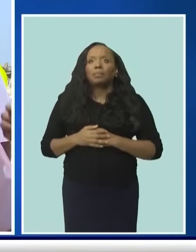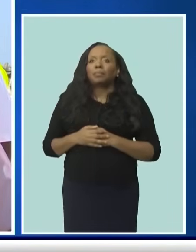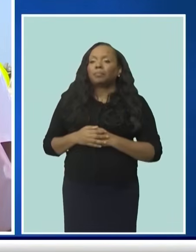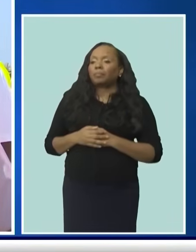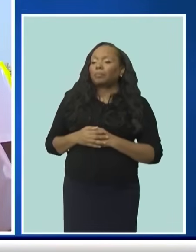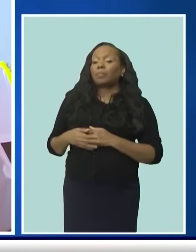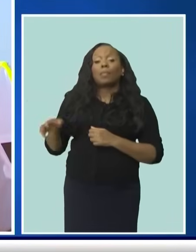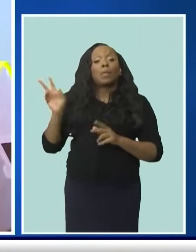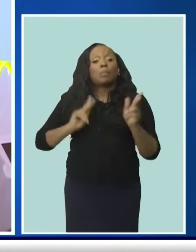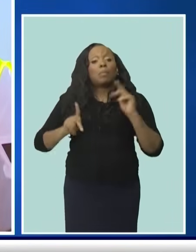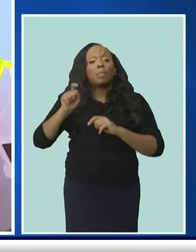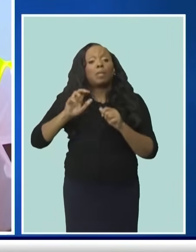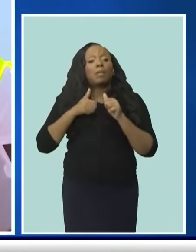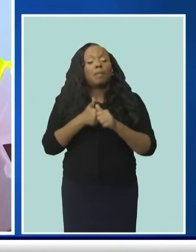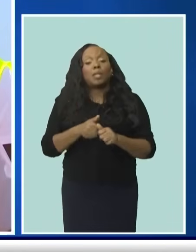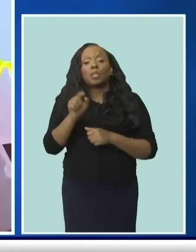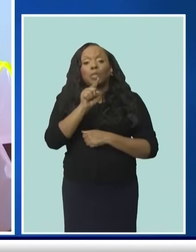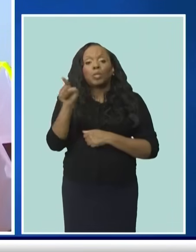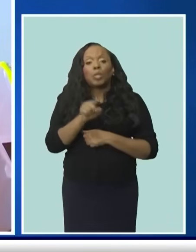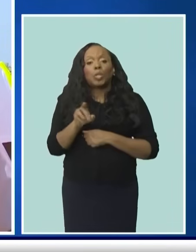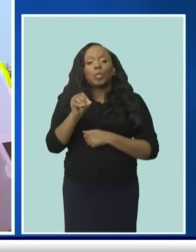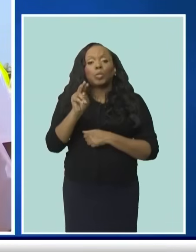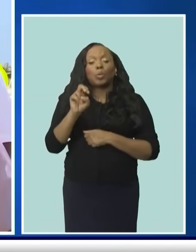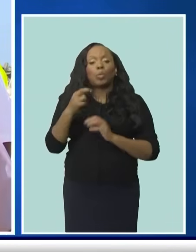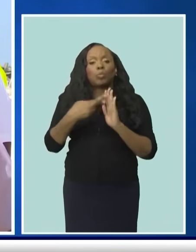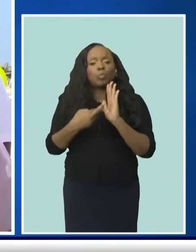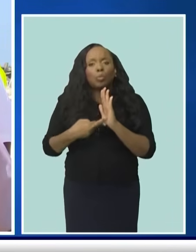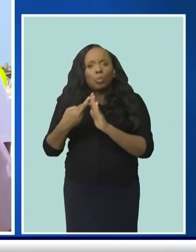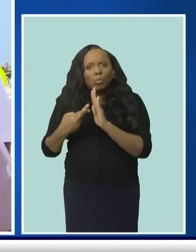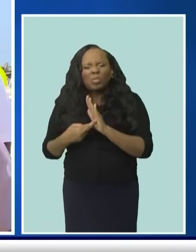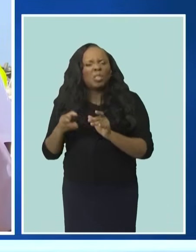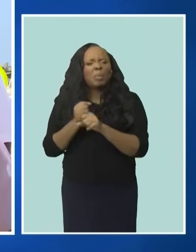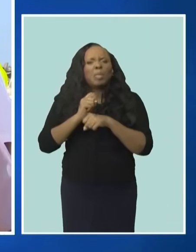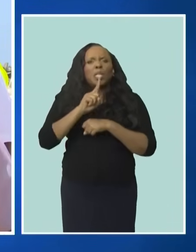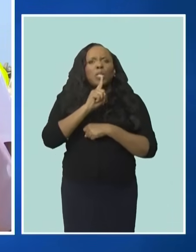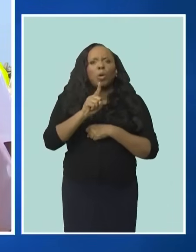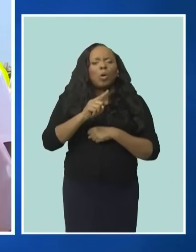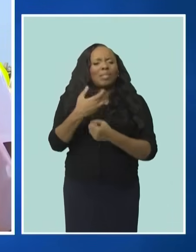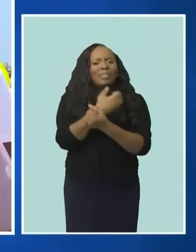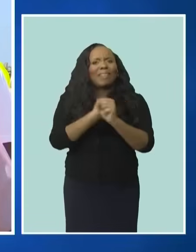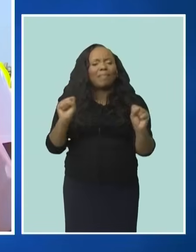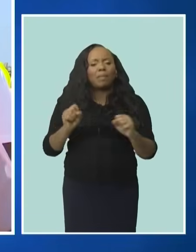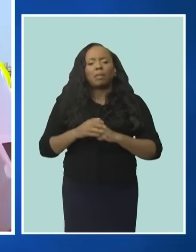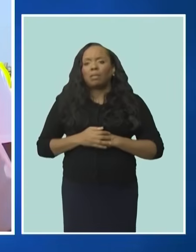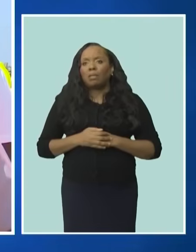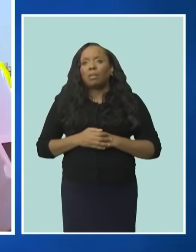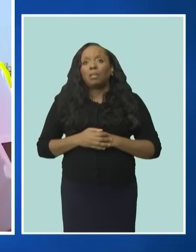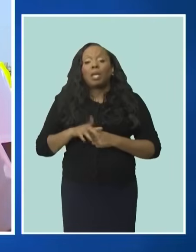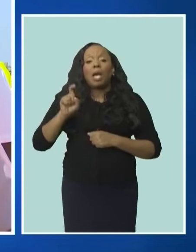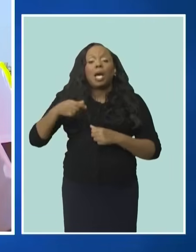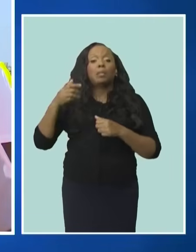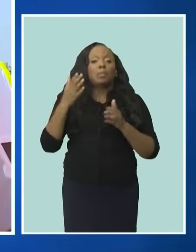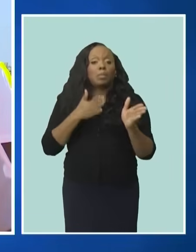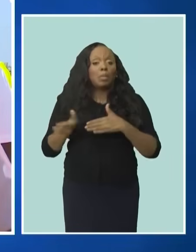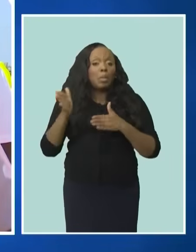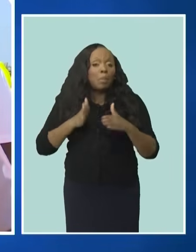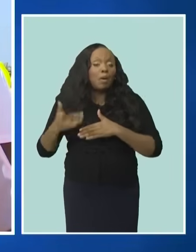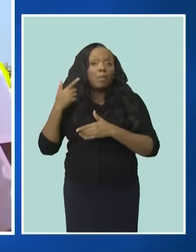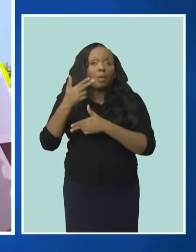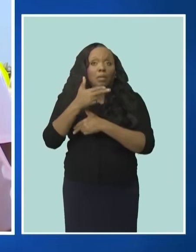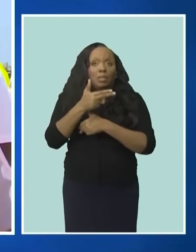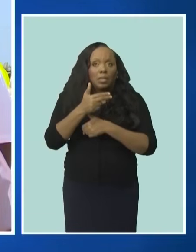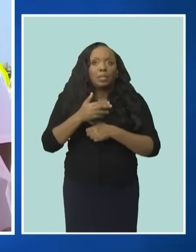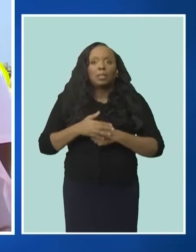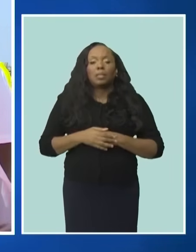zoning regulations, environmental guidelines and safety measures. Hurricane preparedness. The hurricane season is upon